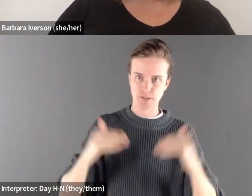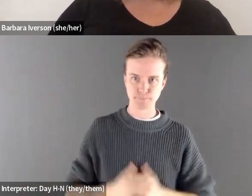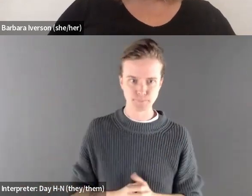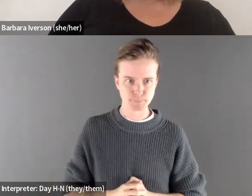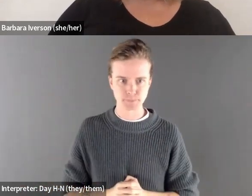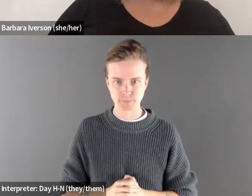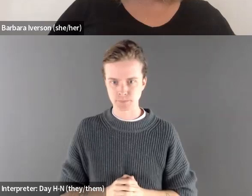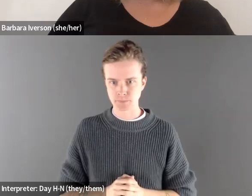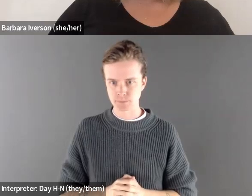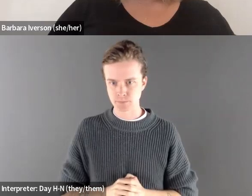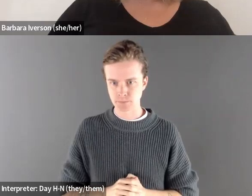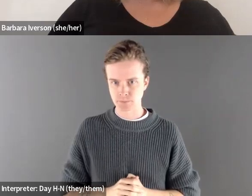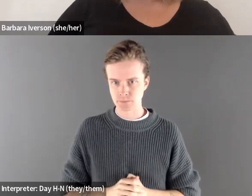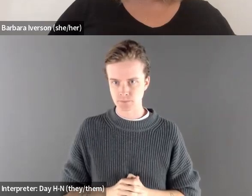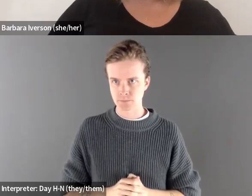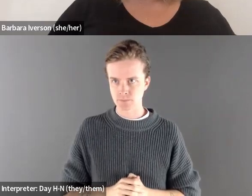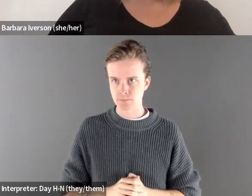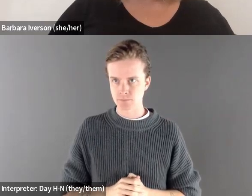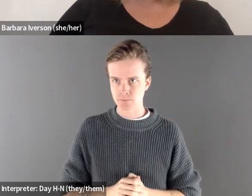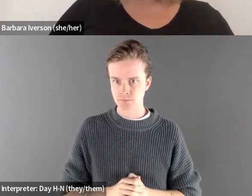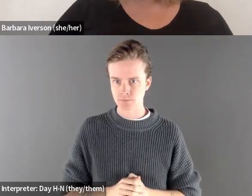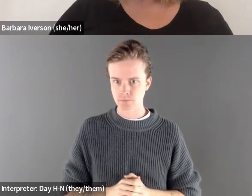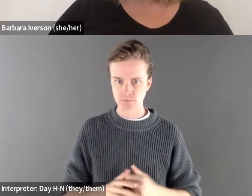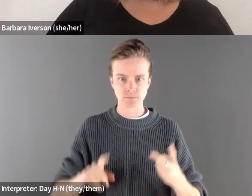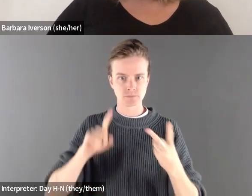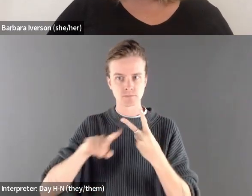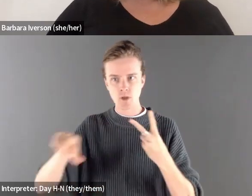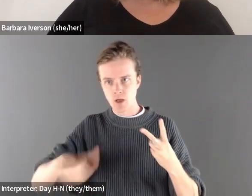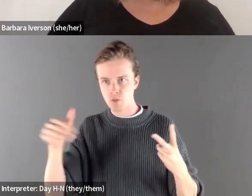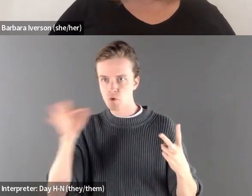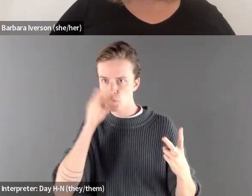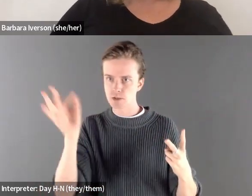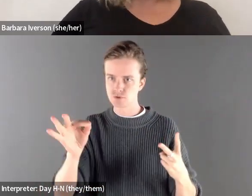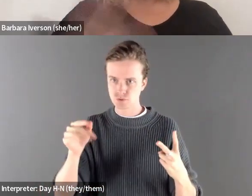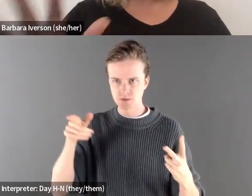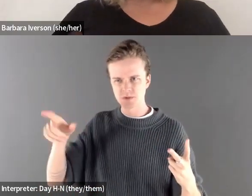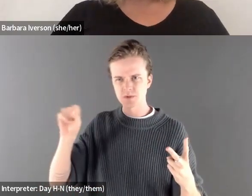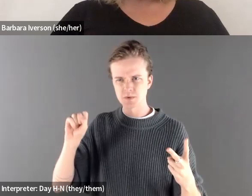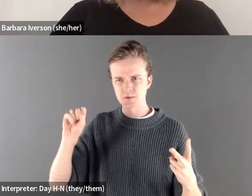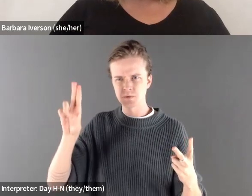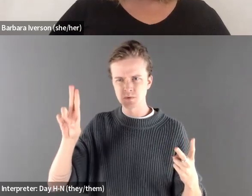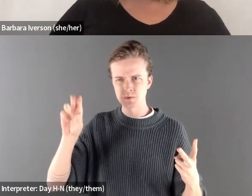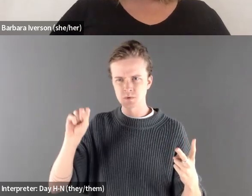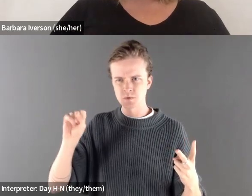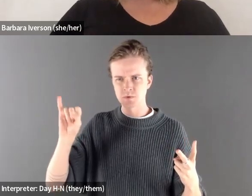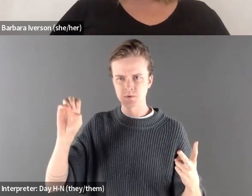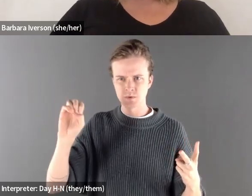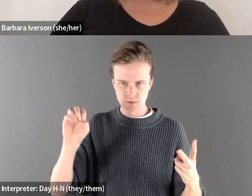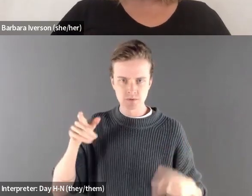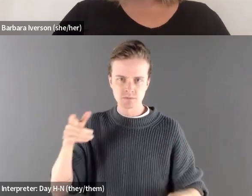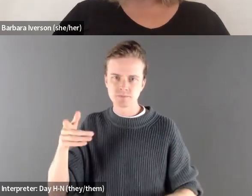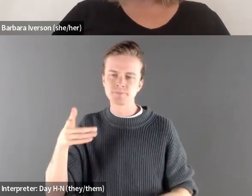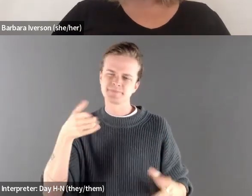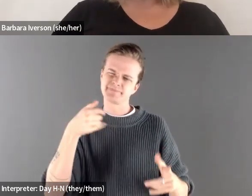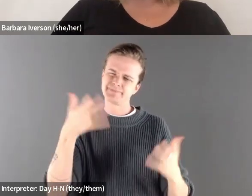Great. And the other question from Susie was, and this is shifting into AI and